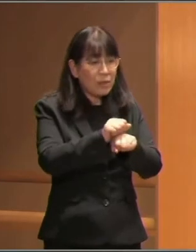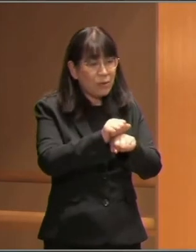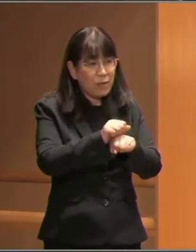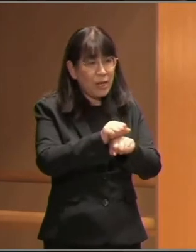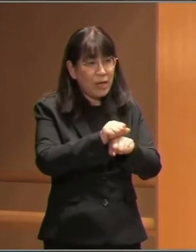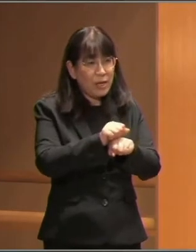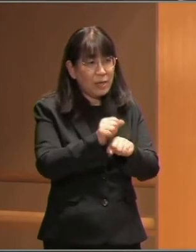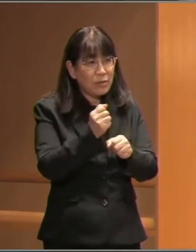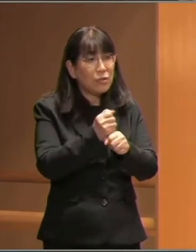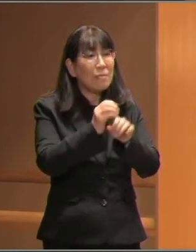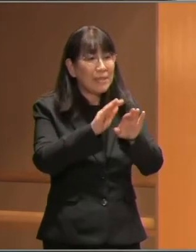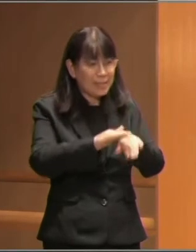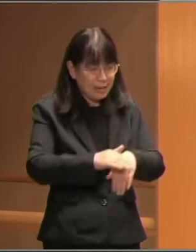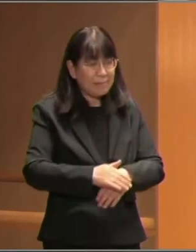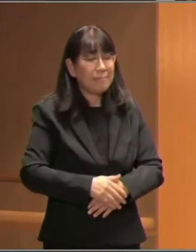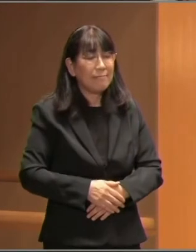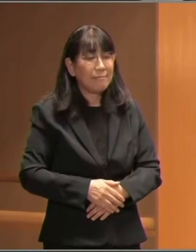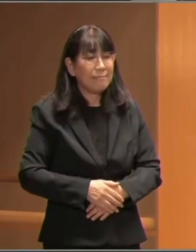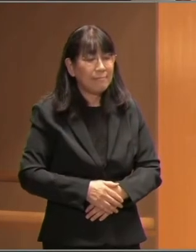parts.